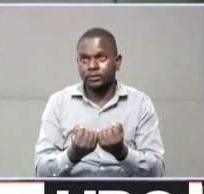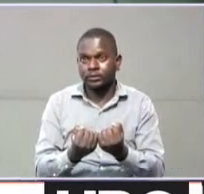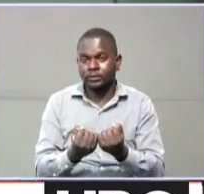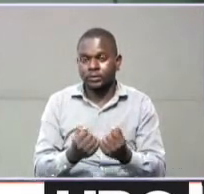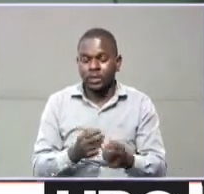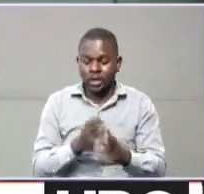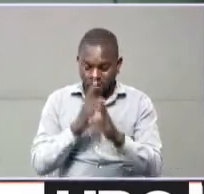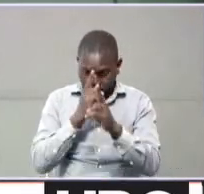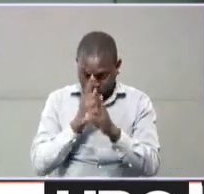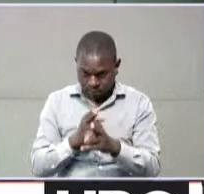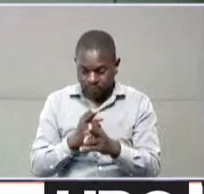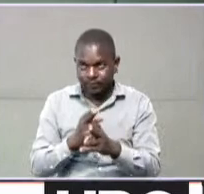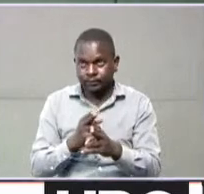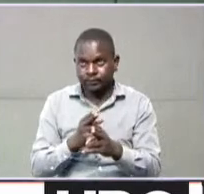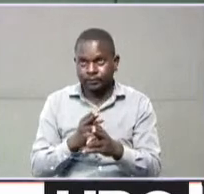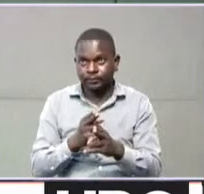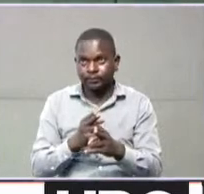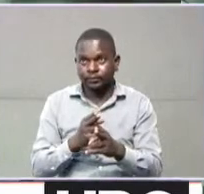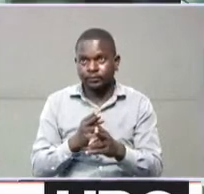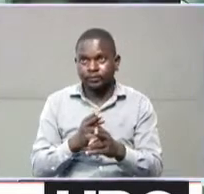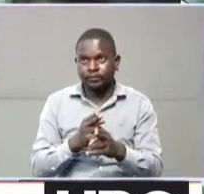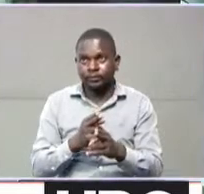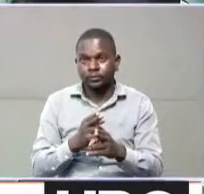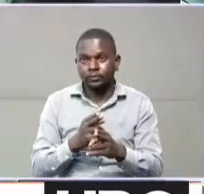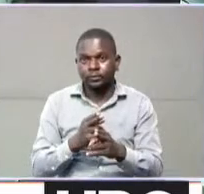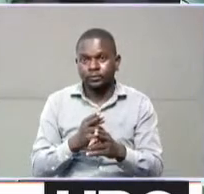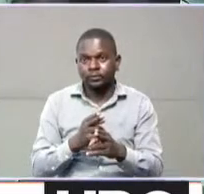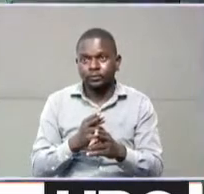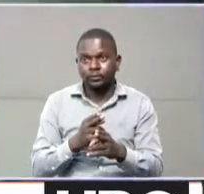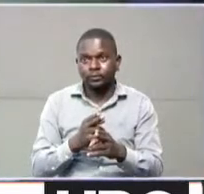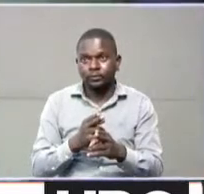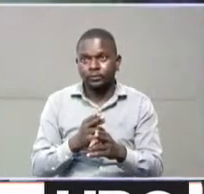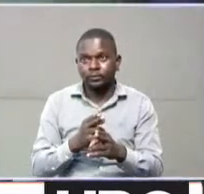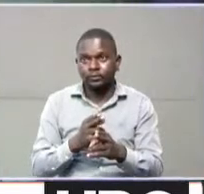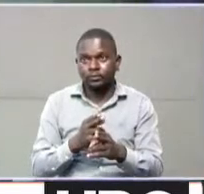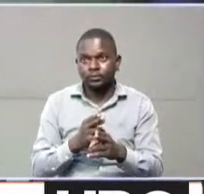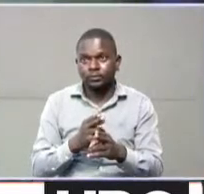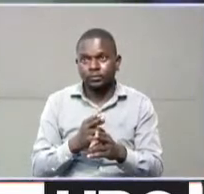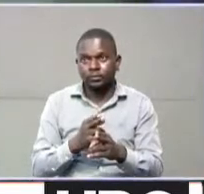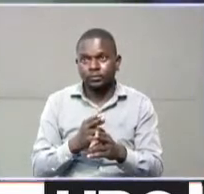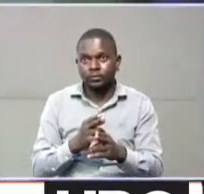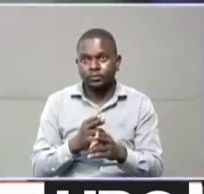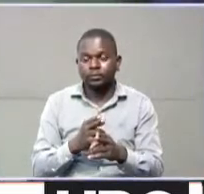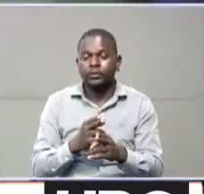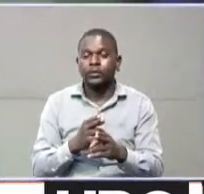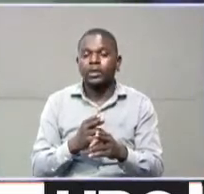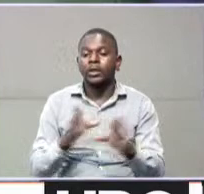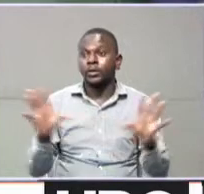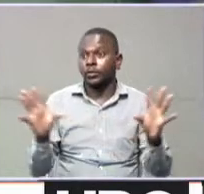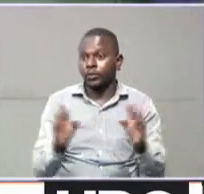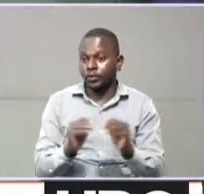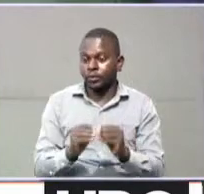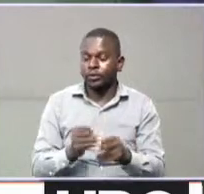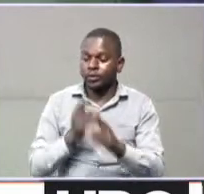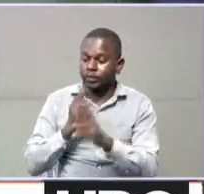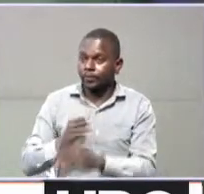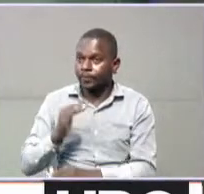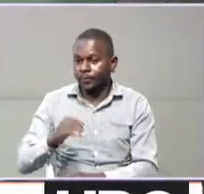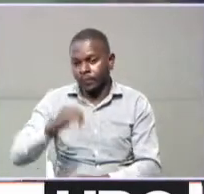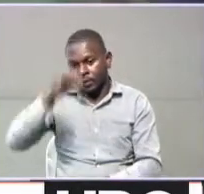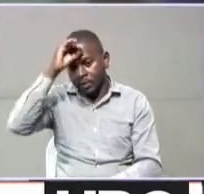honorable question conclude let me just complete this right here speaker for instance widows